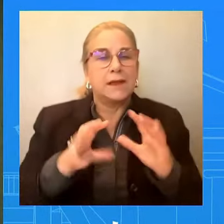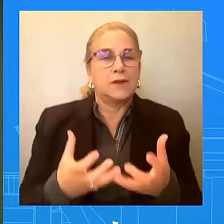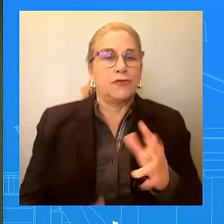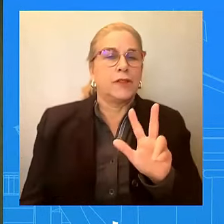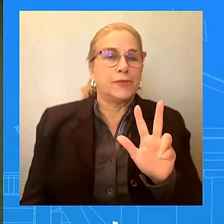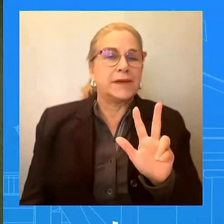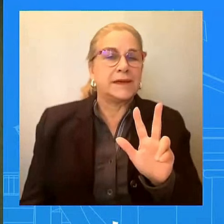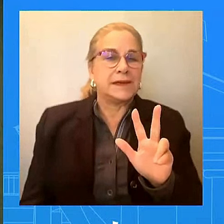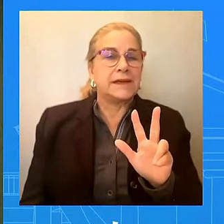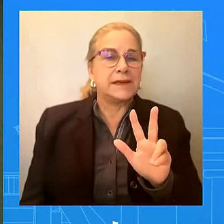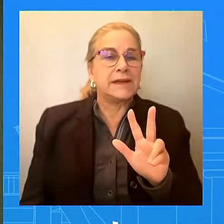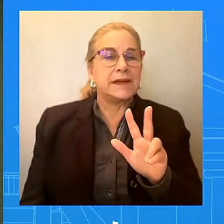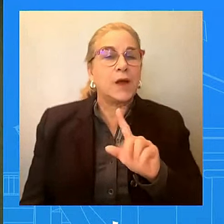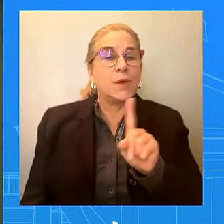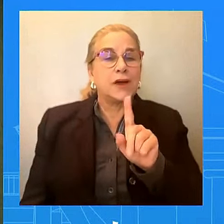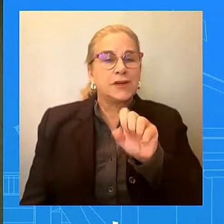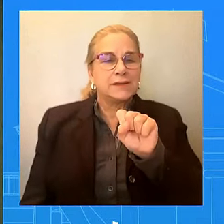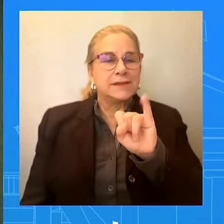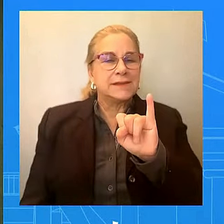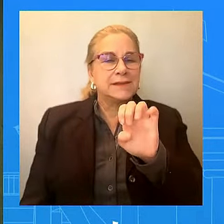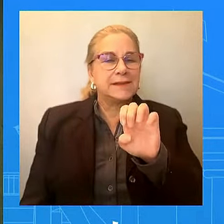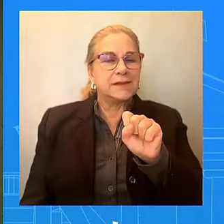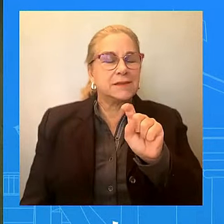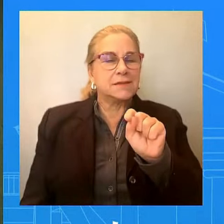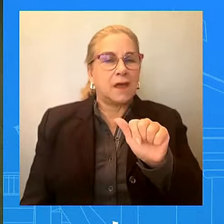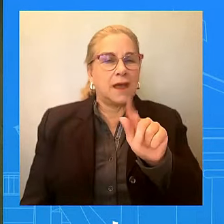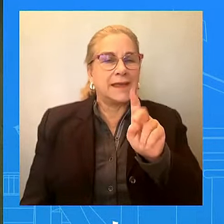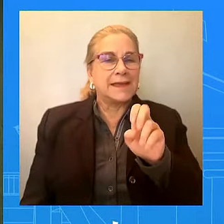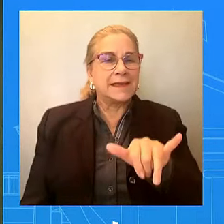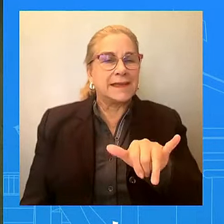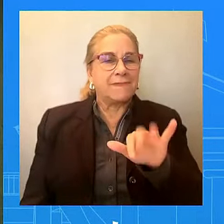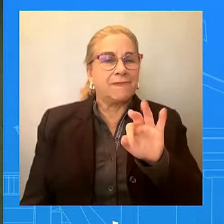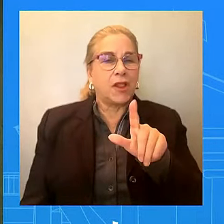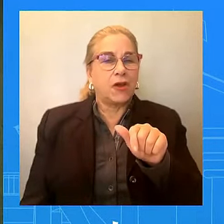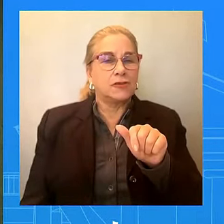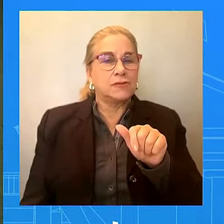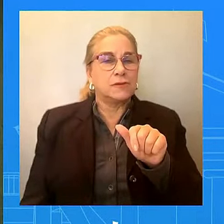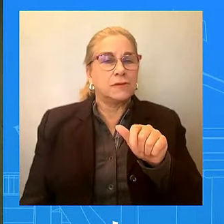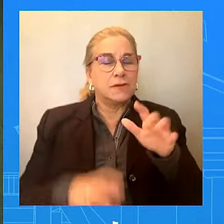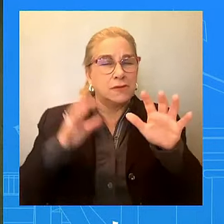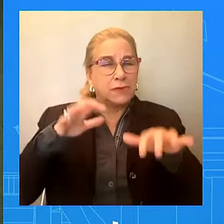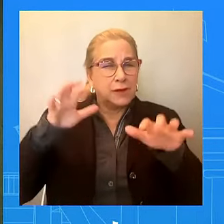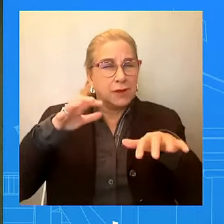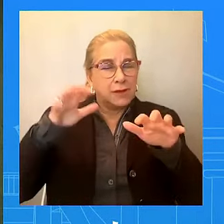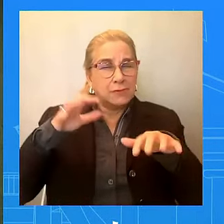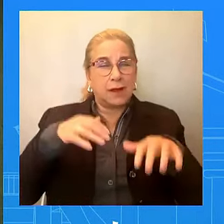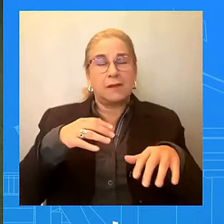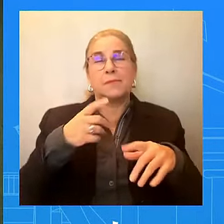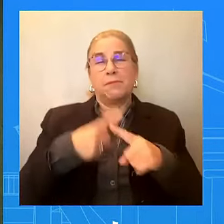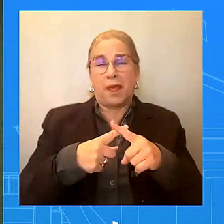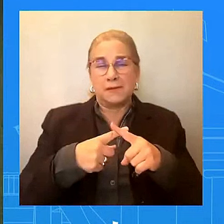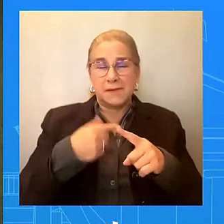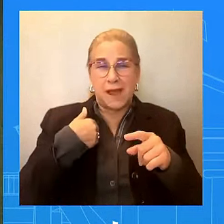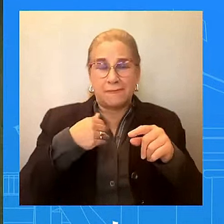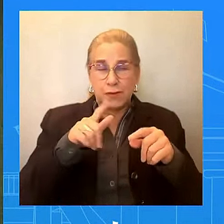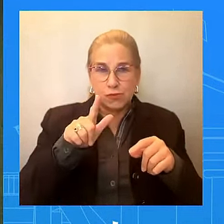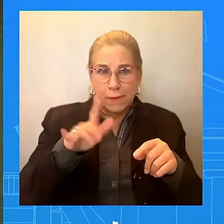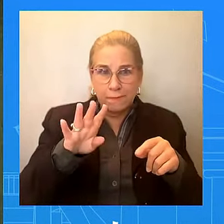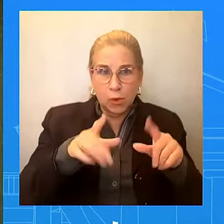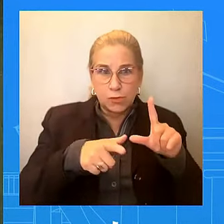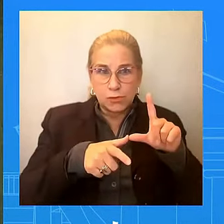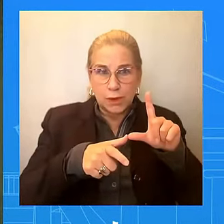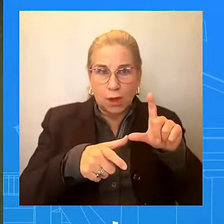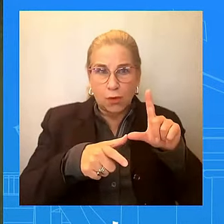least 27 tornado touchdowns. Our hearts break for the Floridians who have lost so much. I was